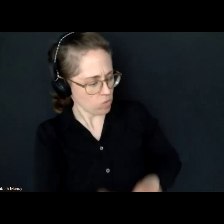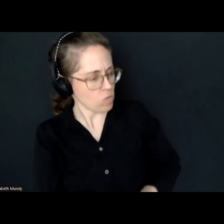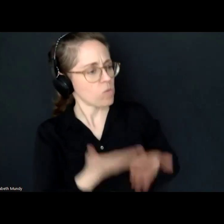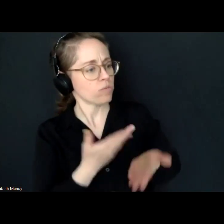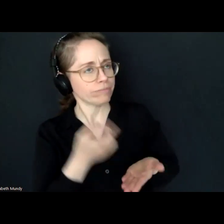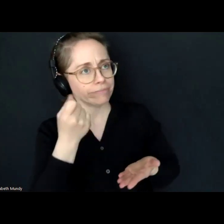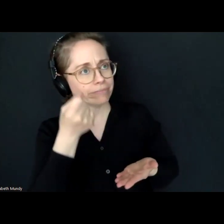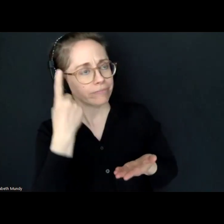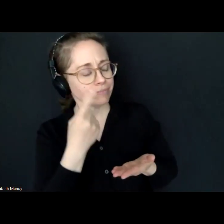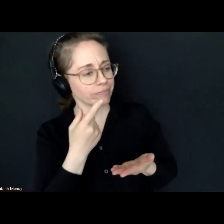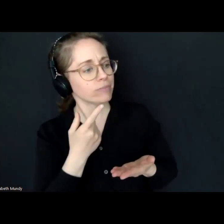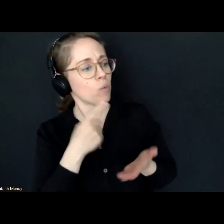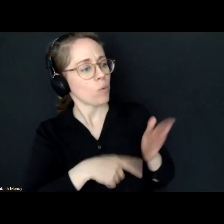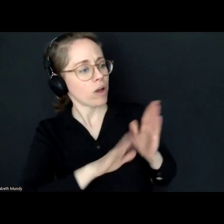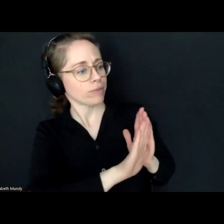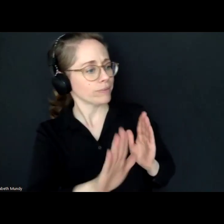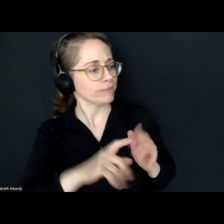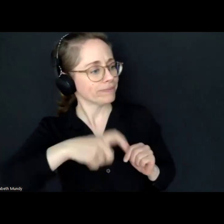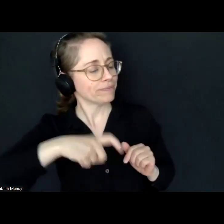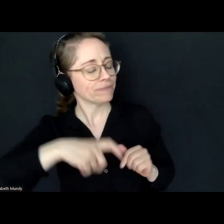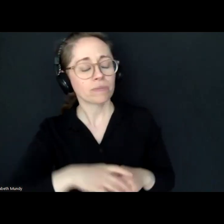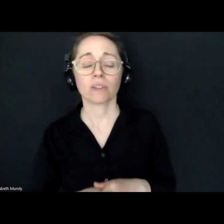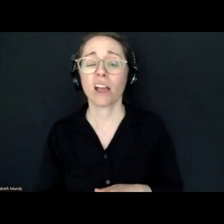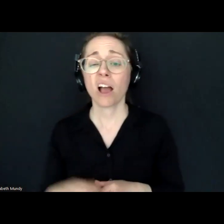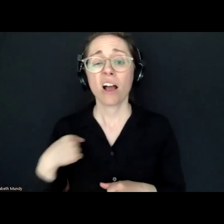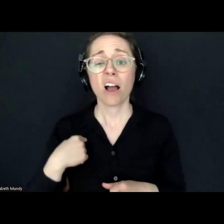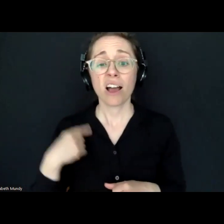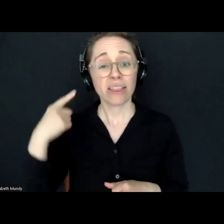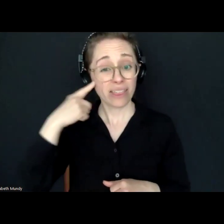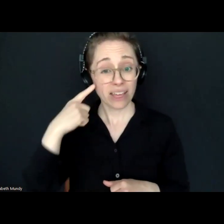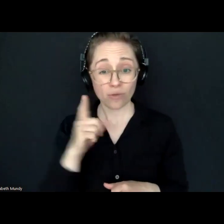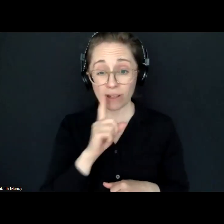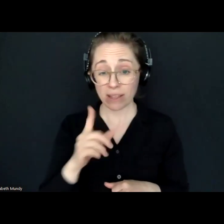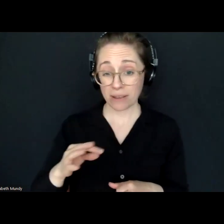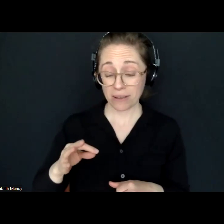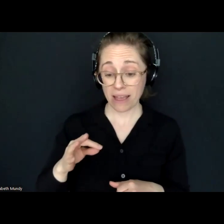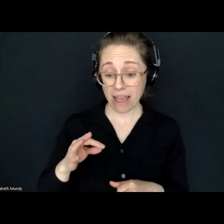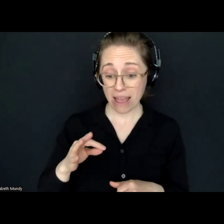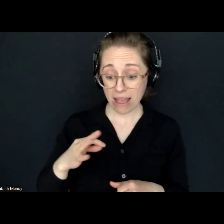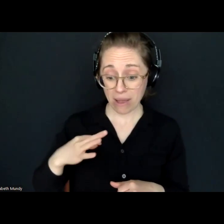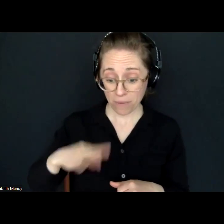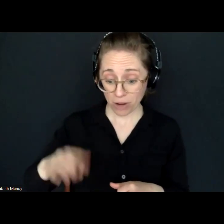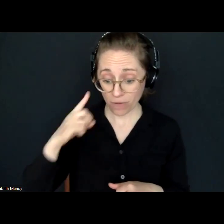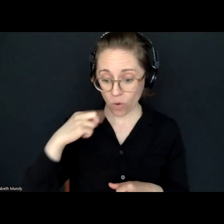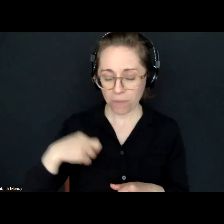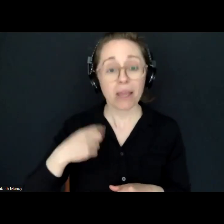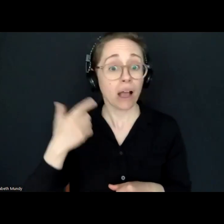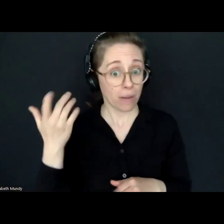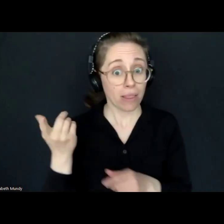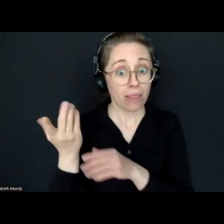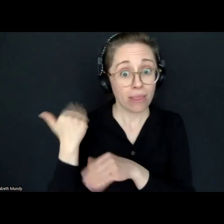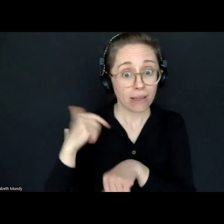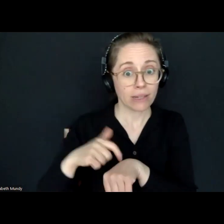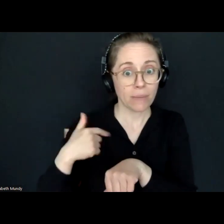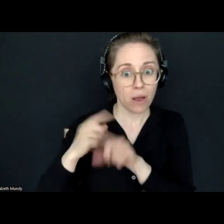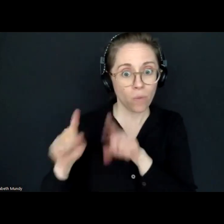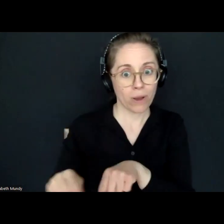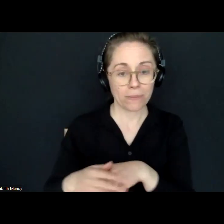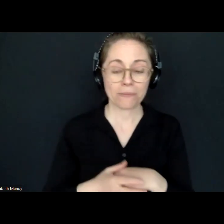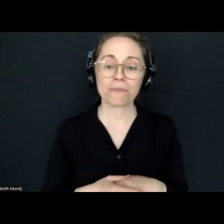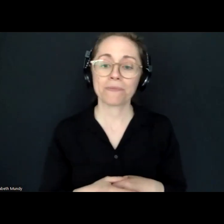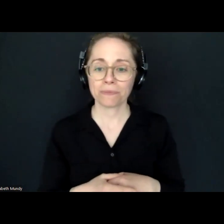the one thing that I would say would be really helpful for me as someone who was an attendee last time is perhaps an